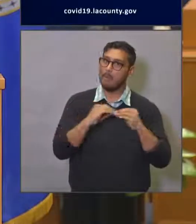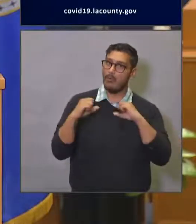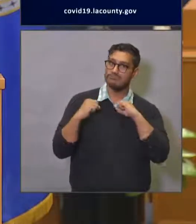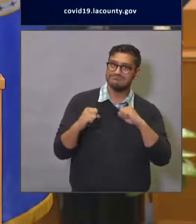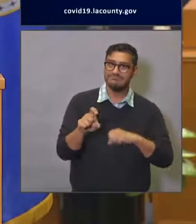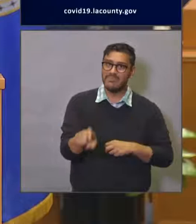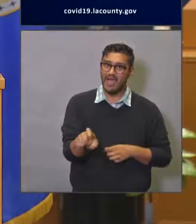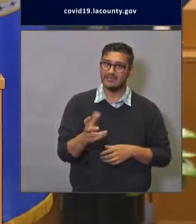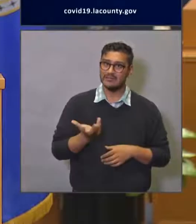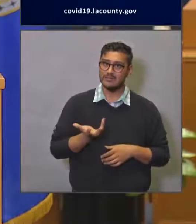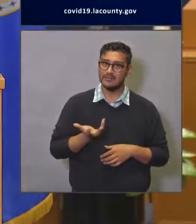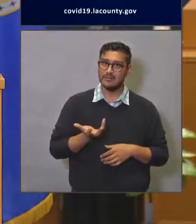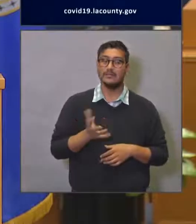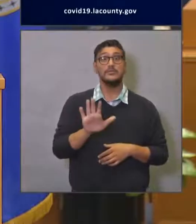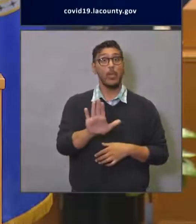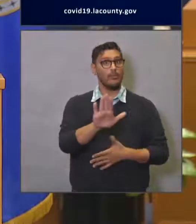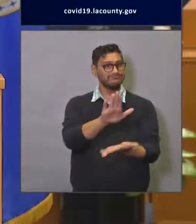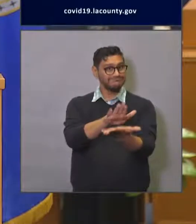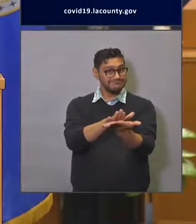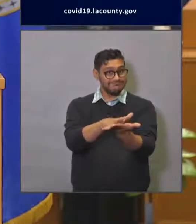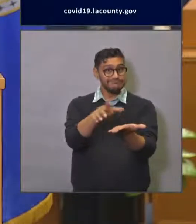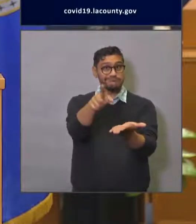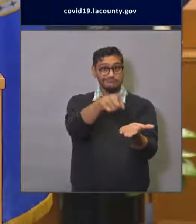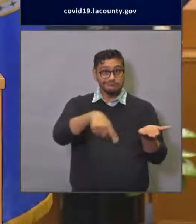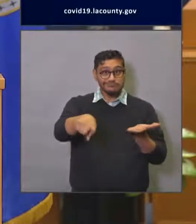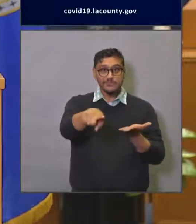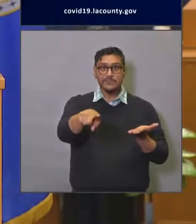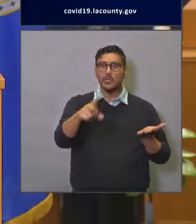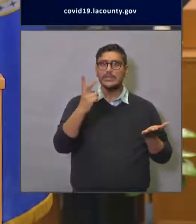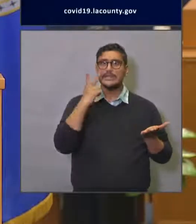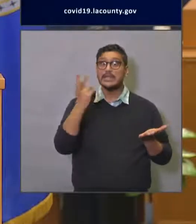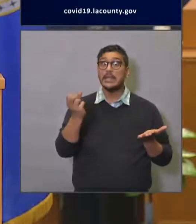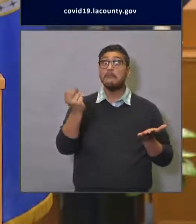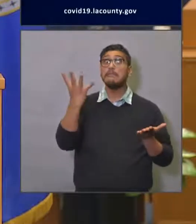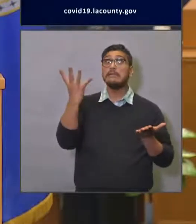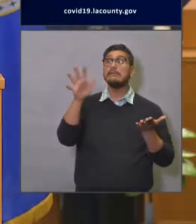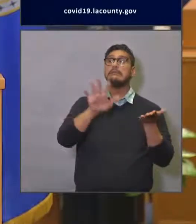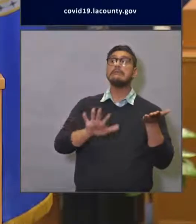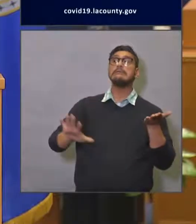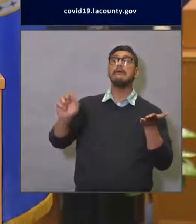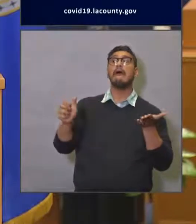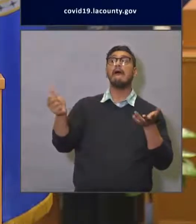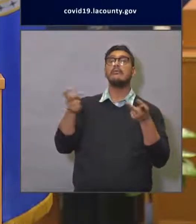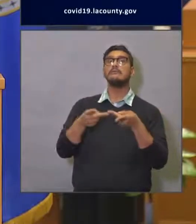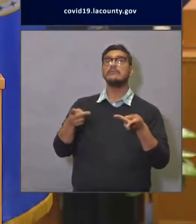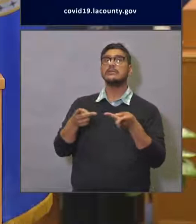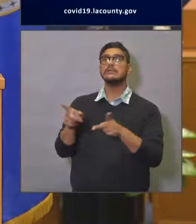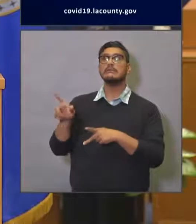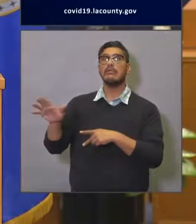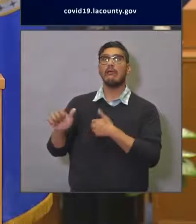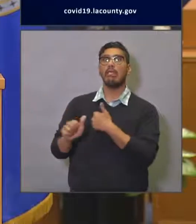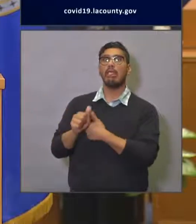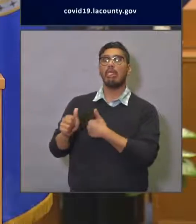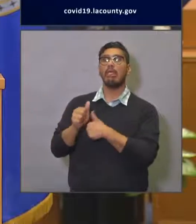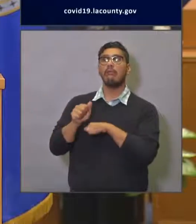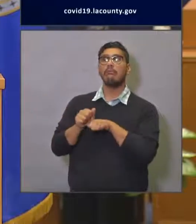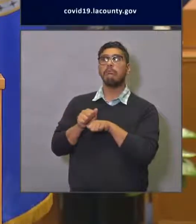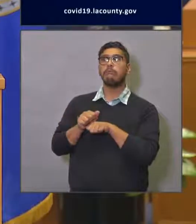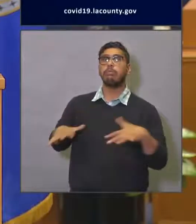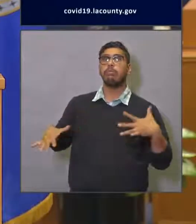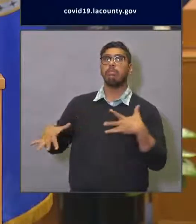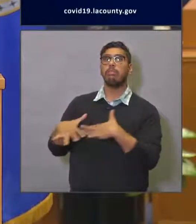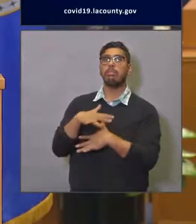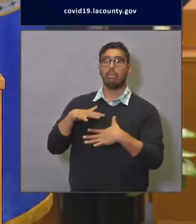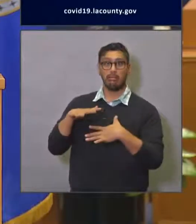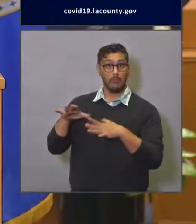look around and you see how many other places are getting into a lot of trouble with their reopenings, because the reality